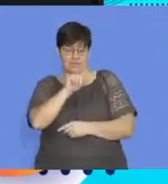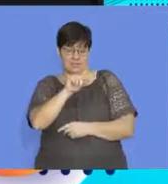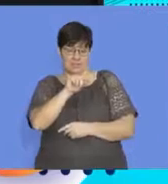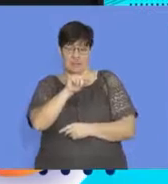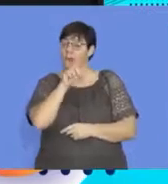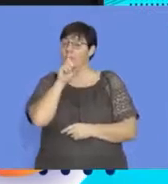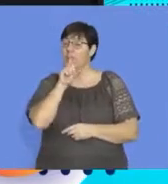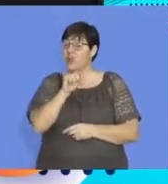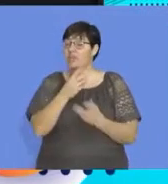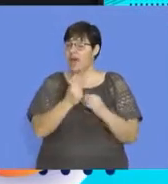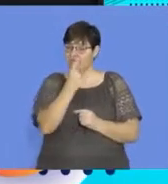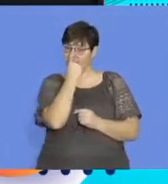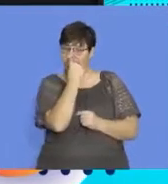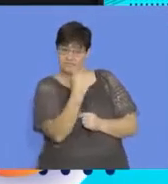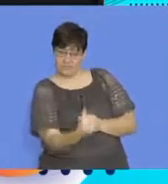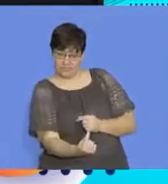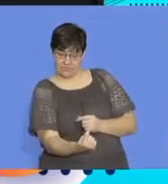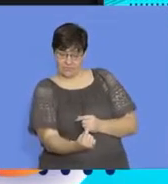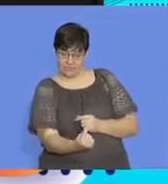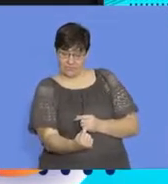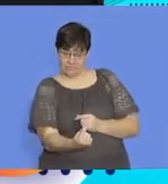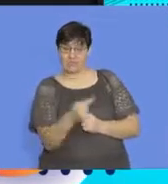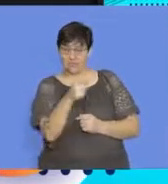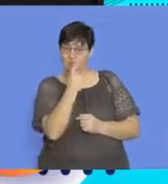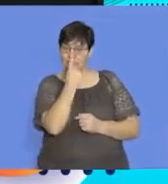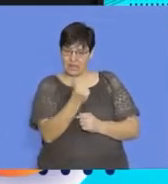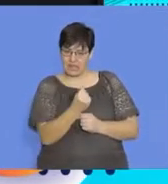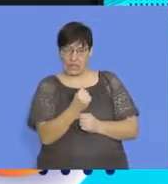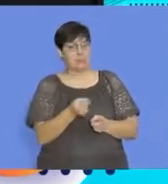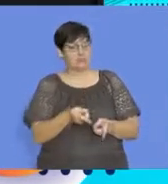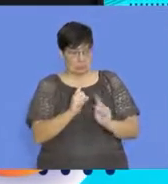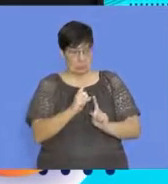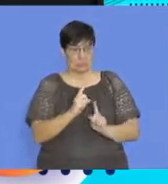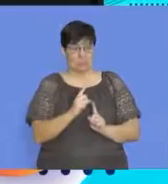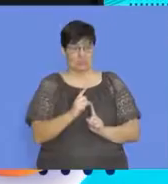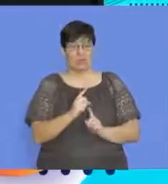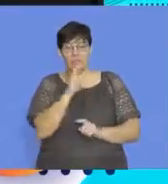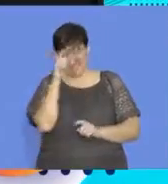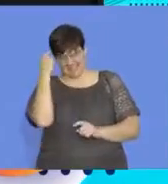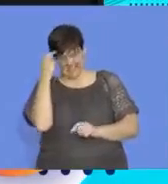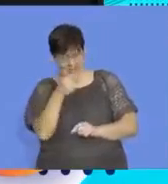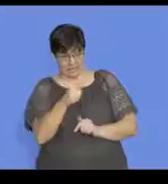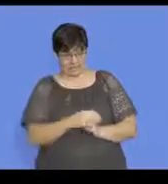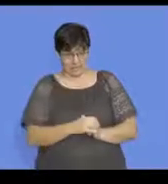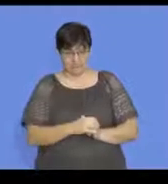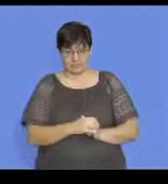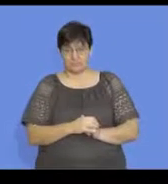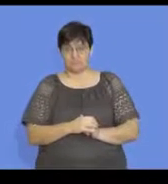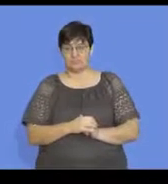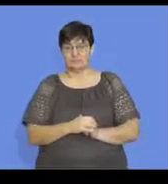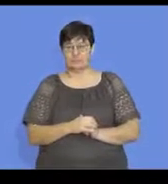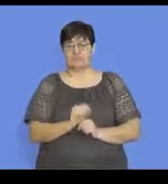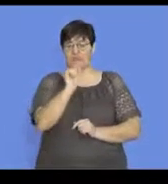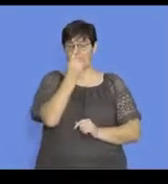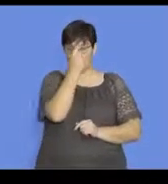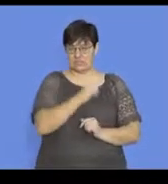birds have beaks, right, and the beaks can be quite sharp. So you need to think along those lines. Right, first of all,